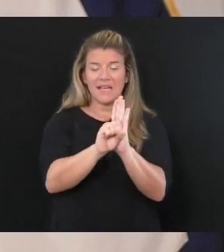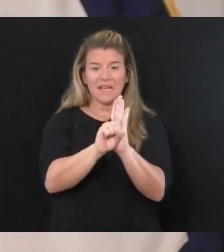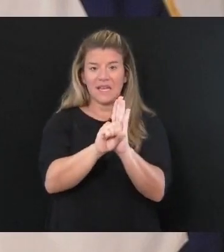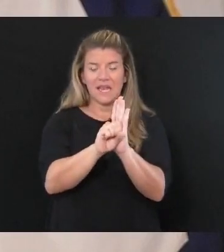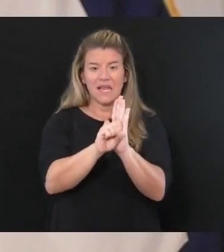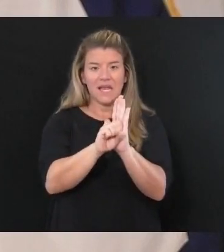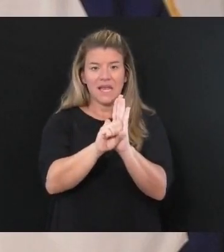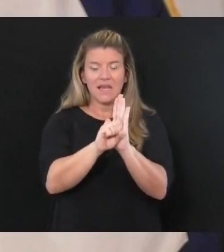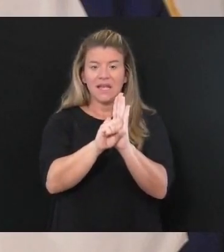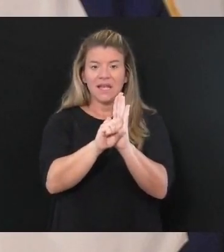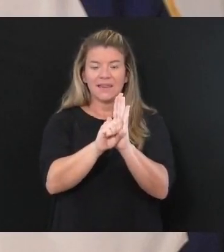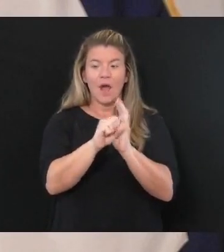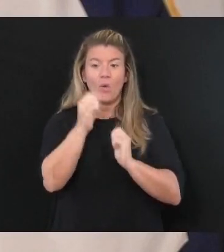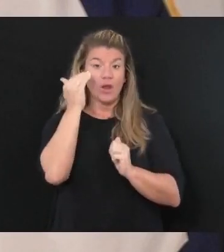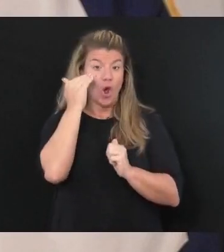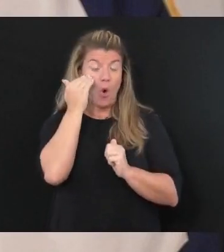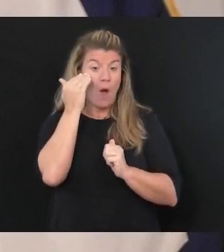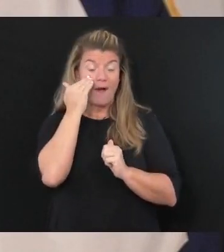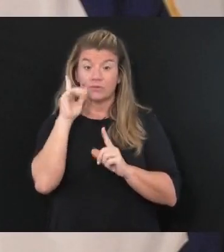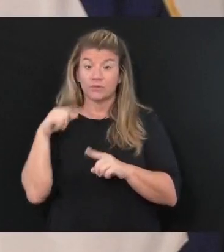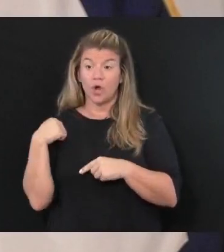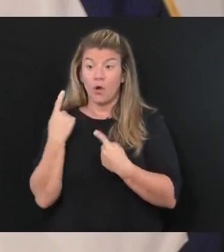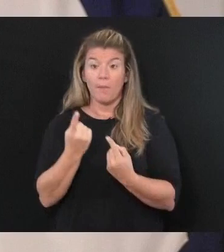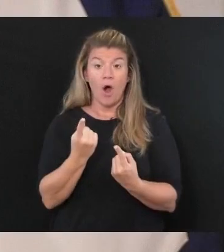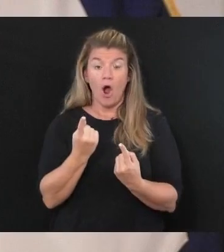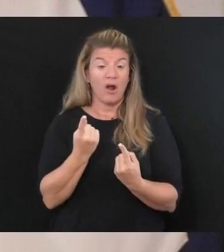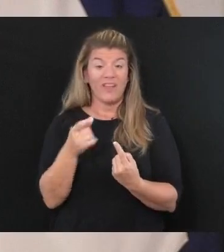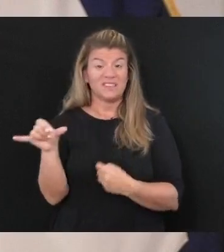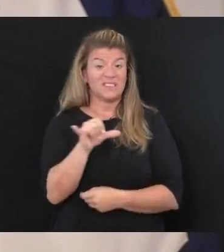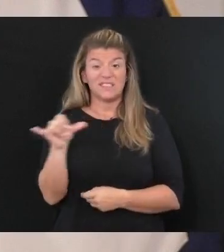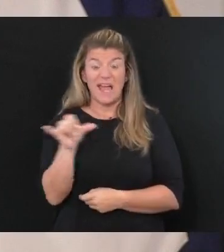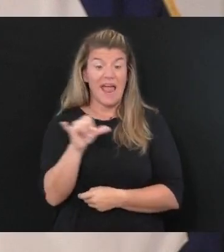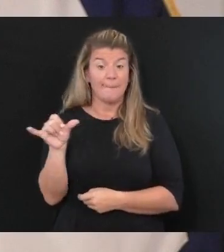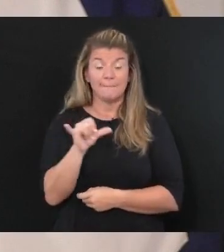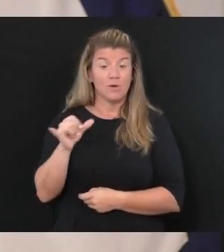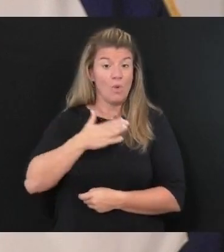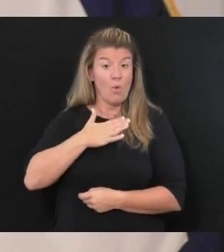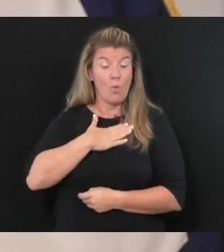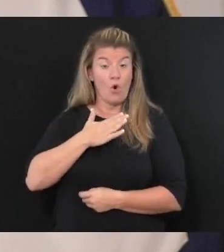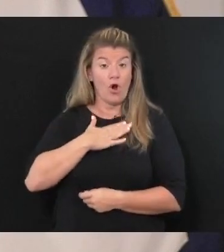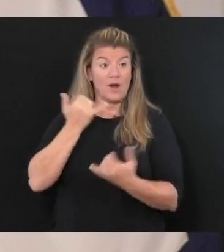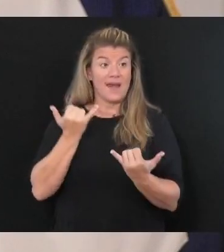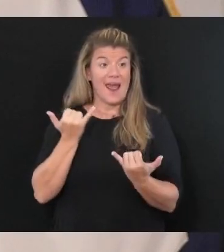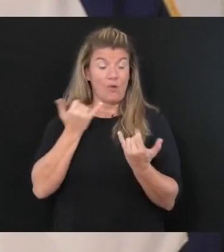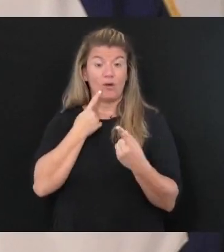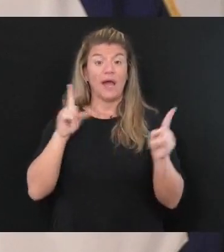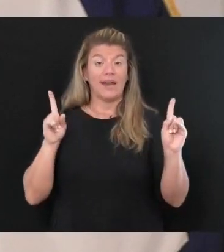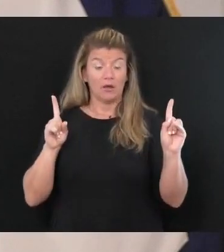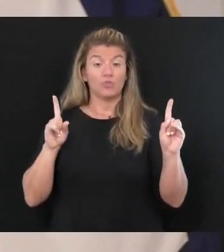a rating system that is similar to what we're going to propose to do.